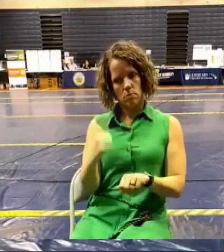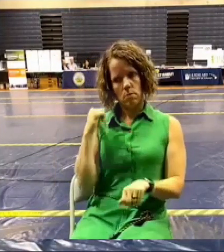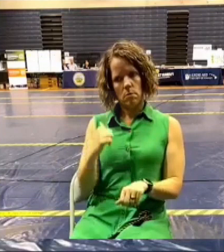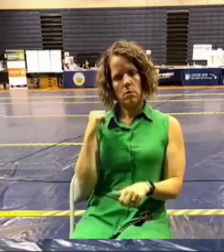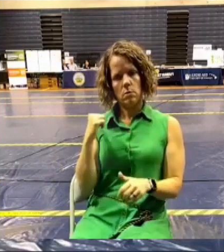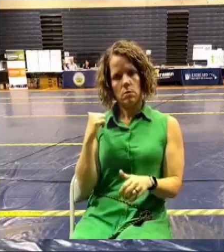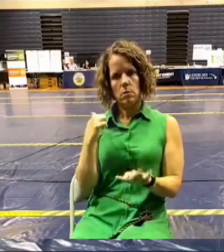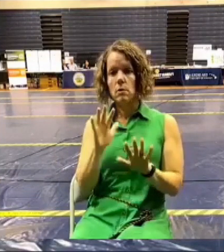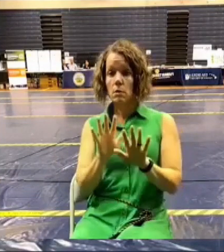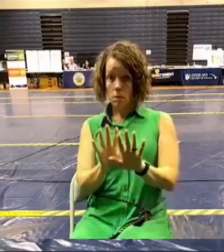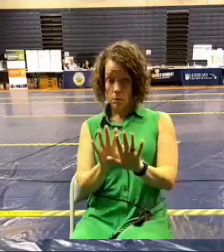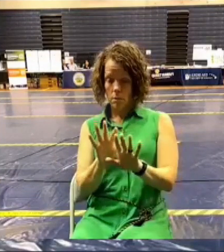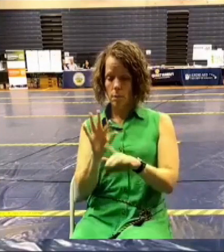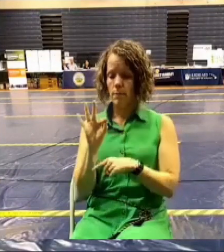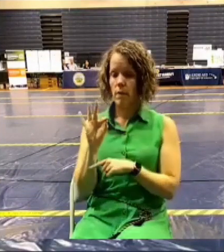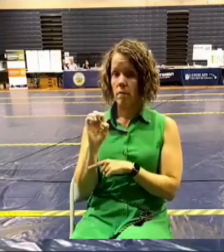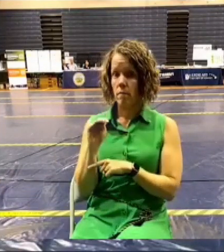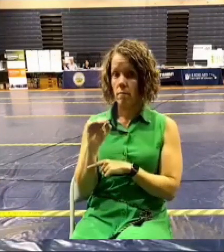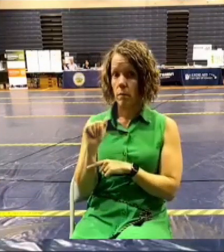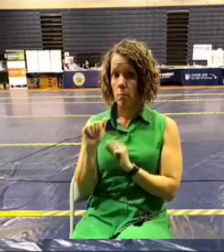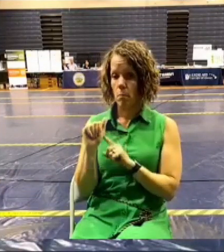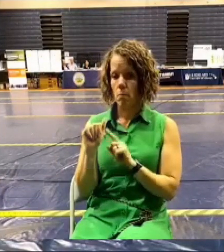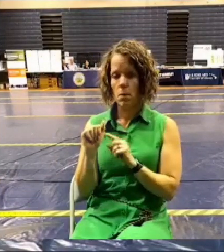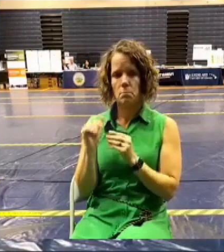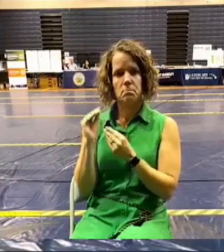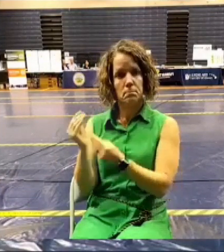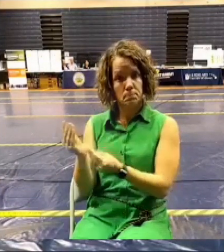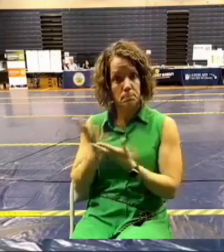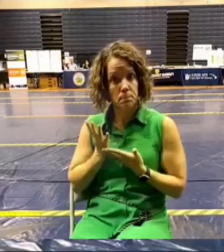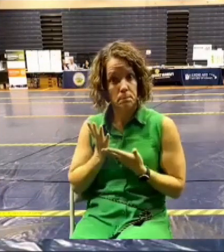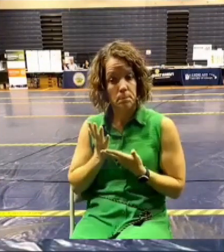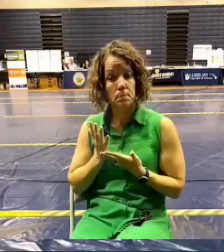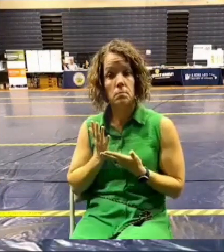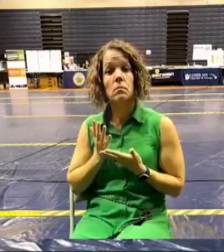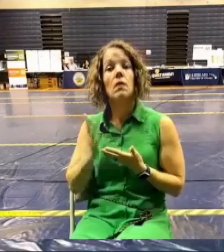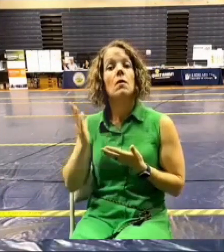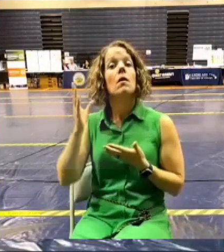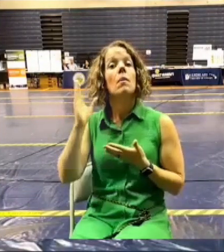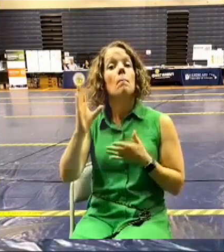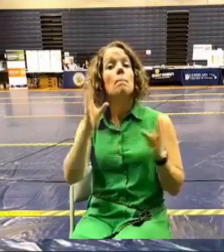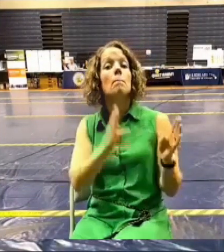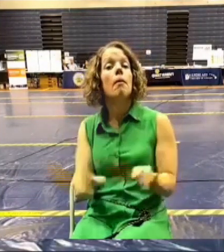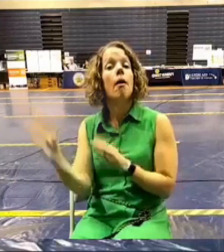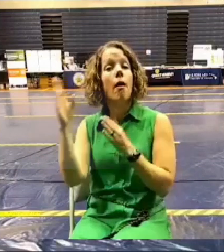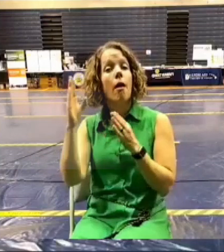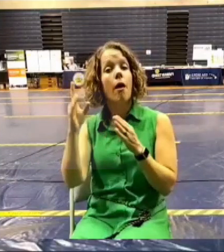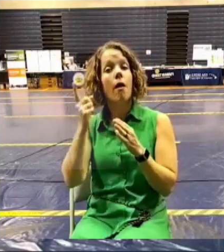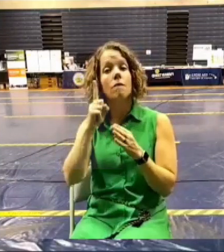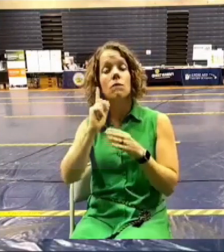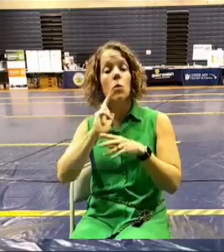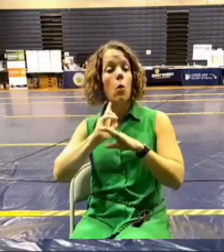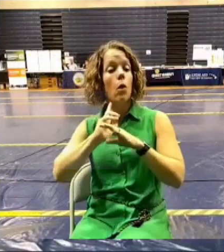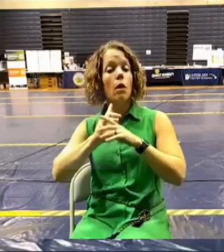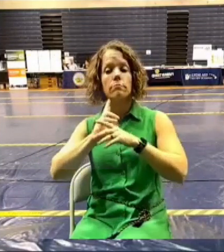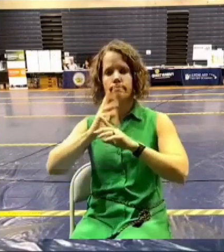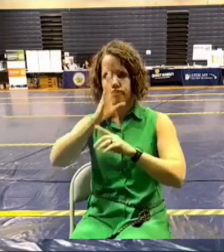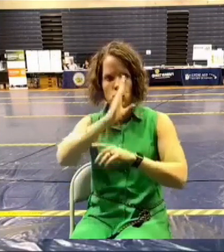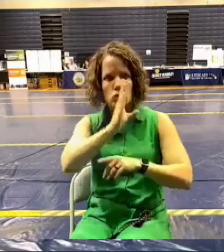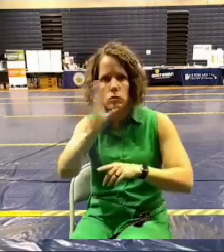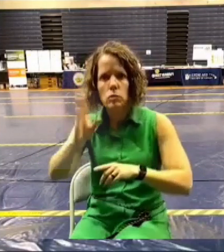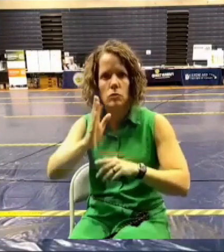has assured us they will not use that landlord in their direct leasing program. So that landlord is gonna end up